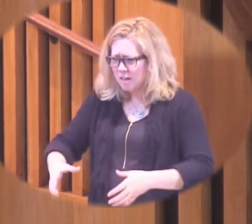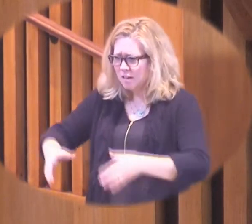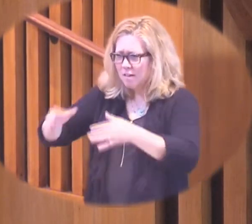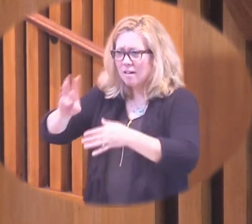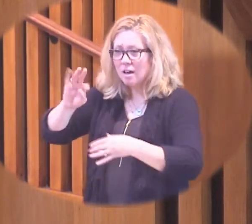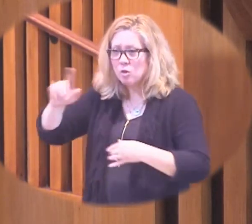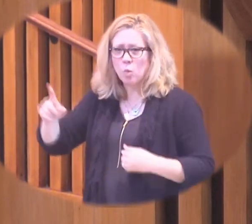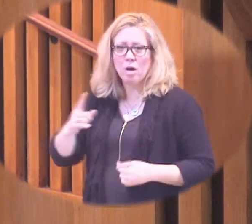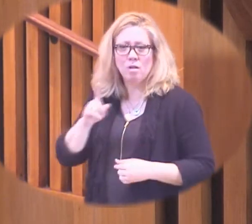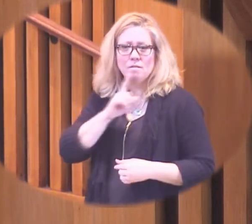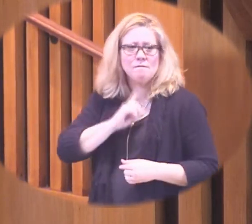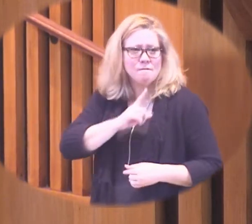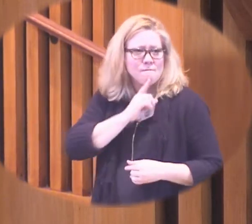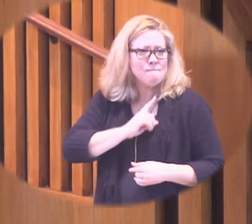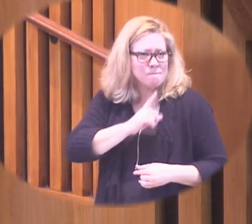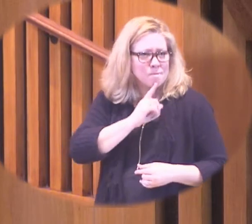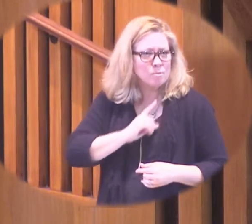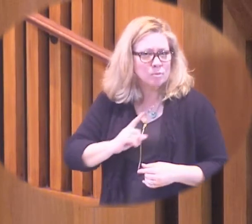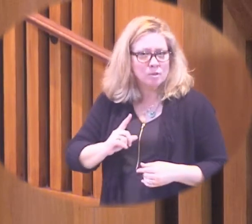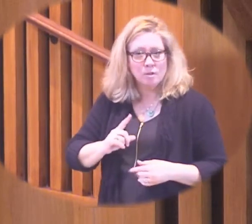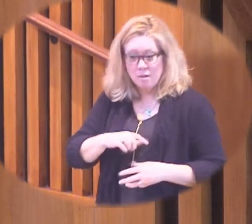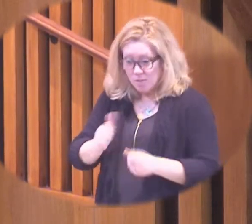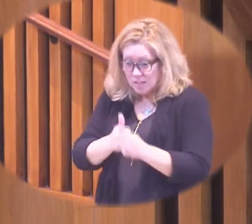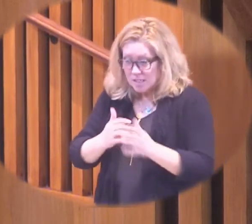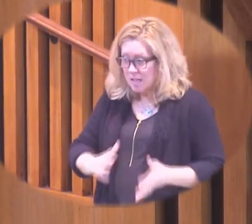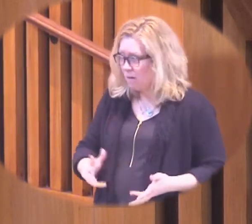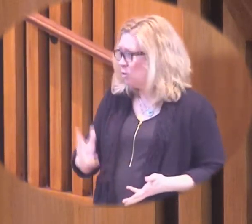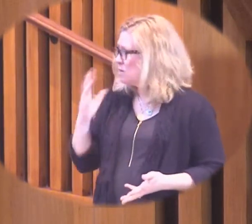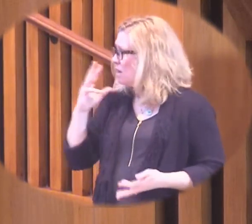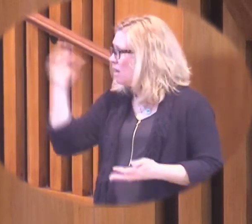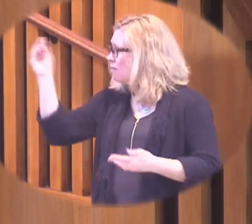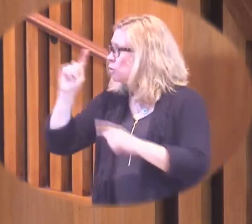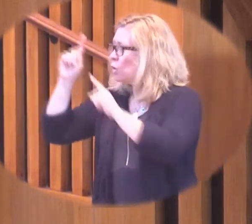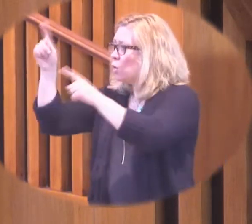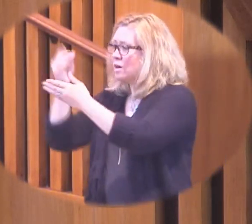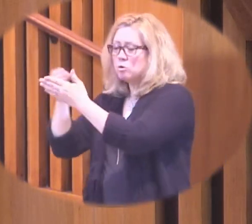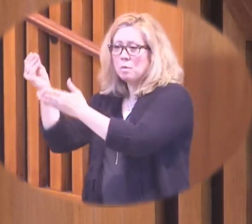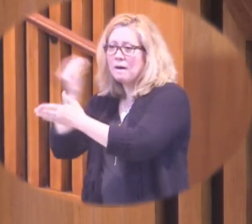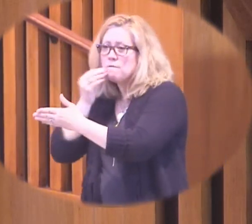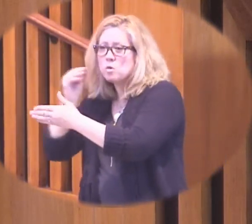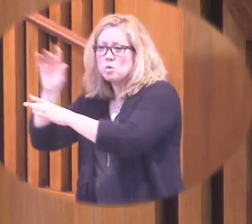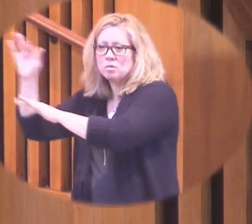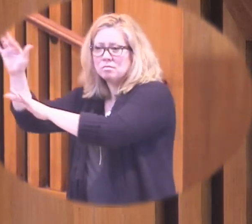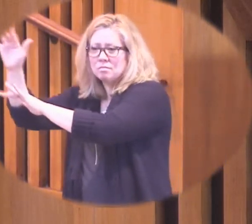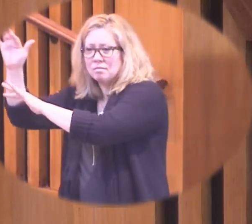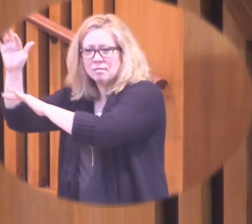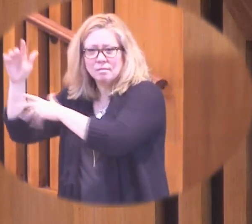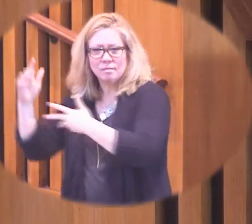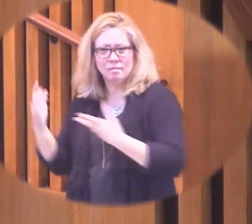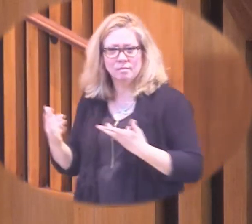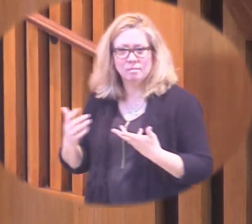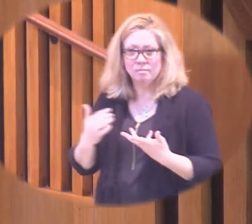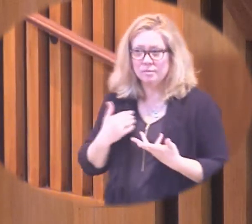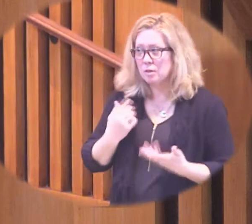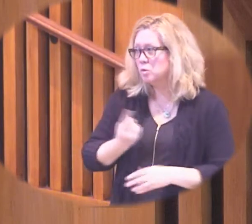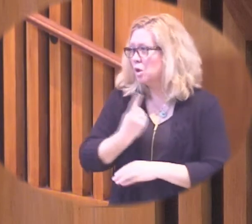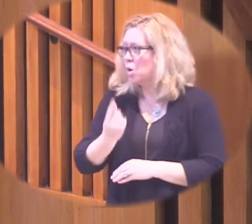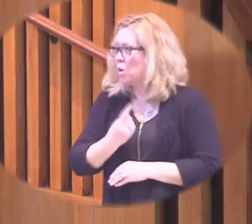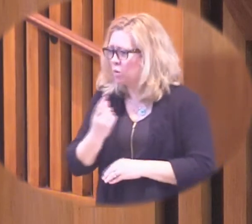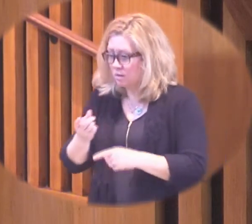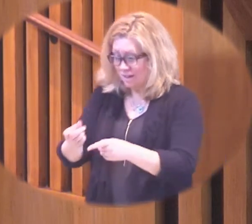disciples had gone into the village. He was by himself. And there was the famous well of Jacob